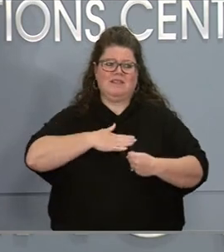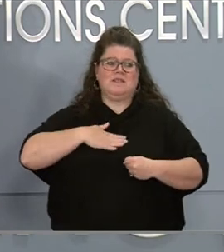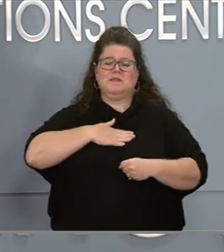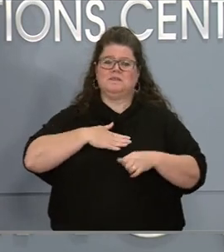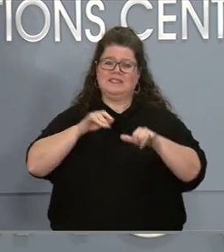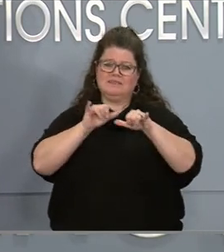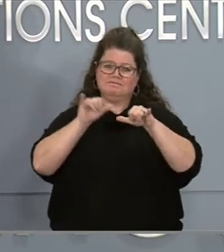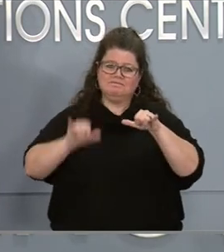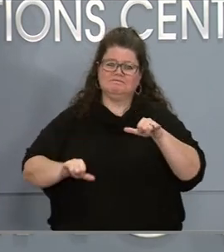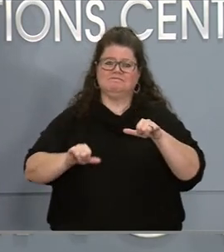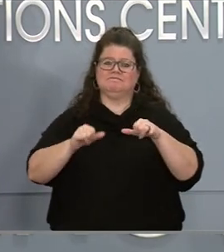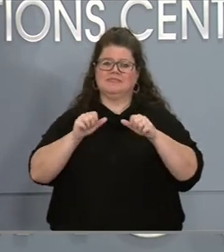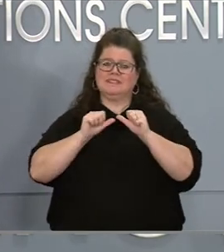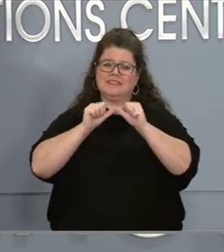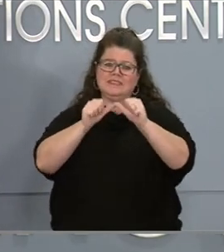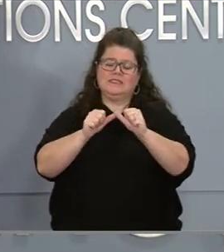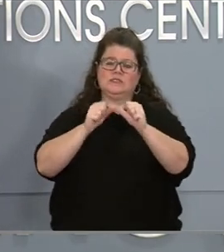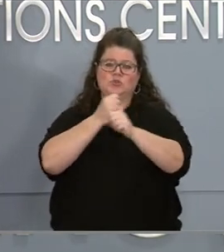stay safe.